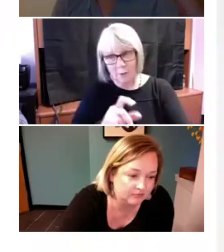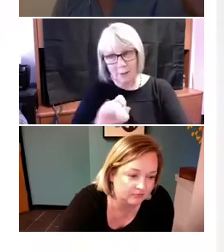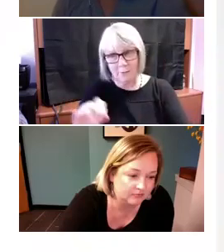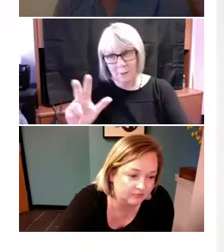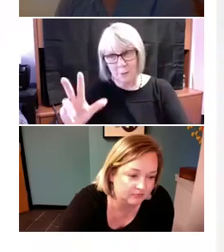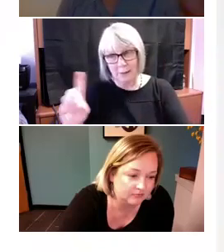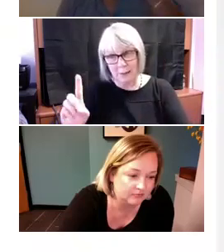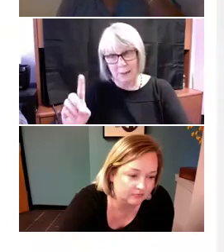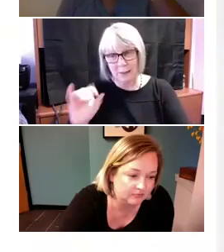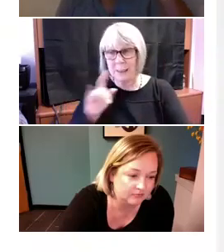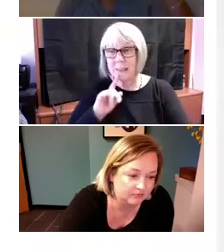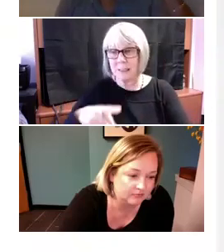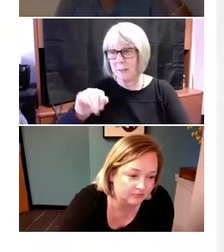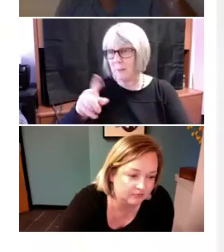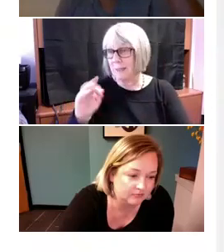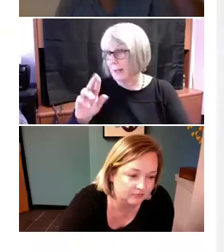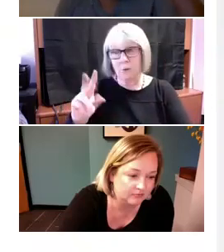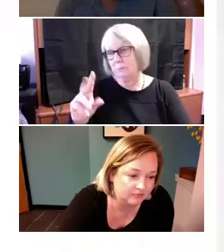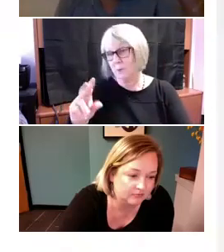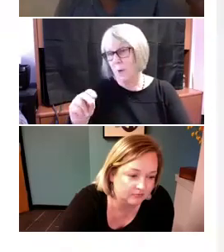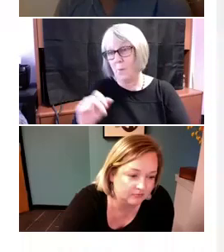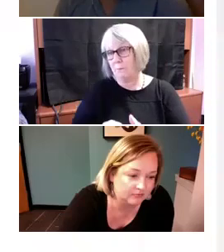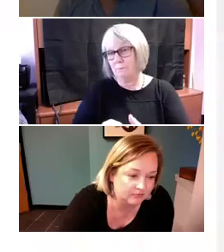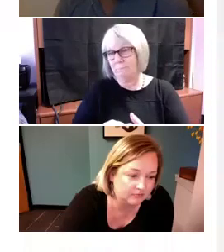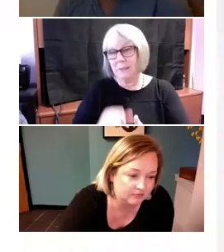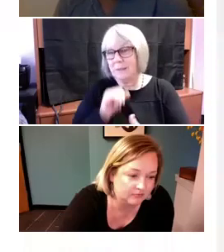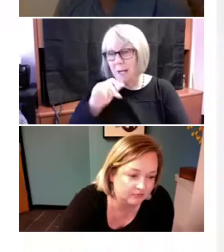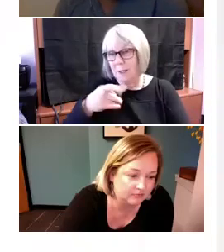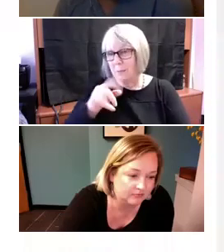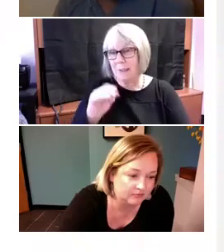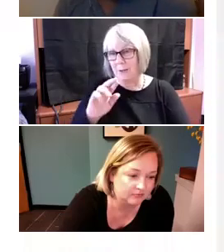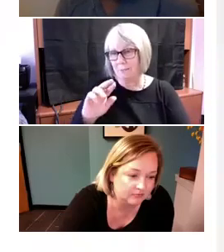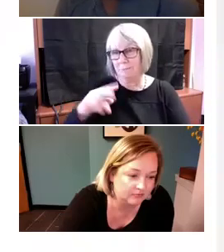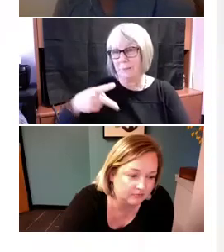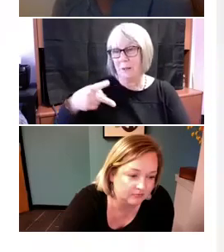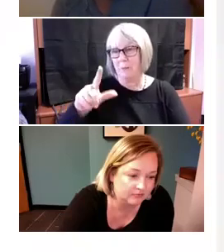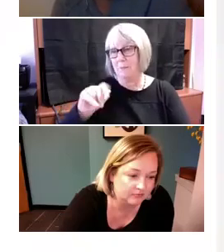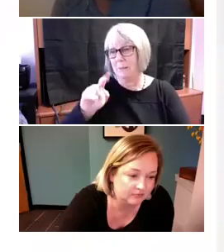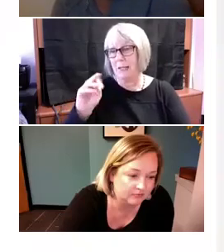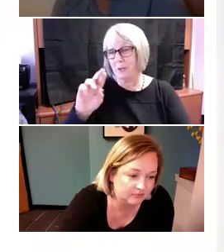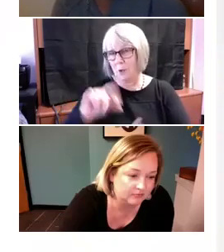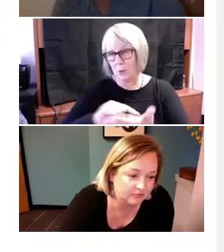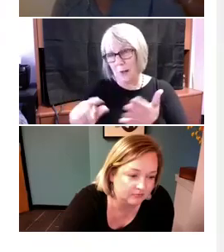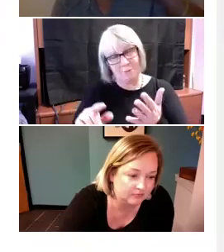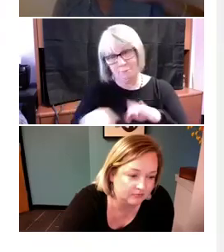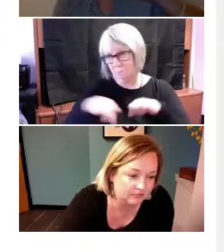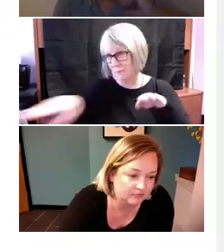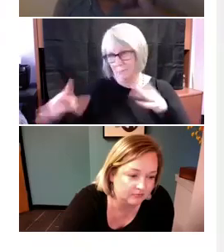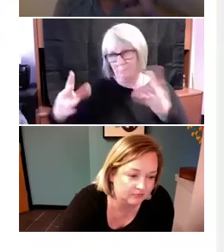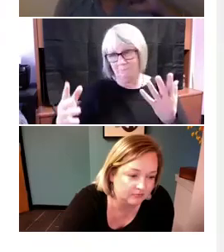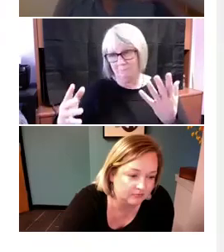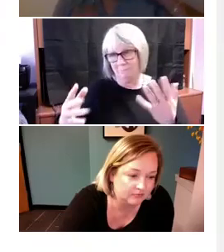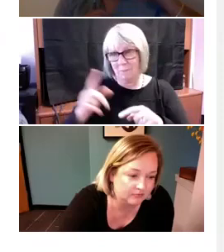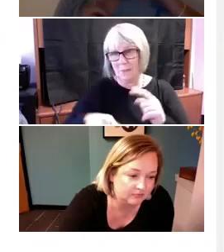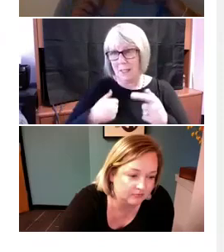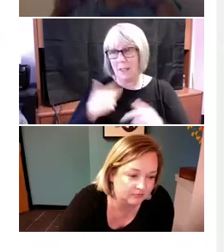that a planar? No, Vamsi, that is the thing, right? A planar graph, as with you, Brian, a planar graph cannot be